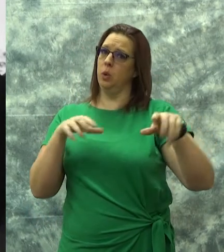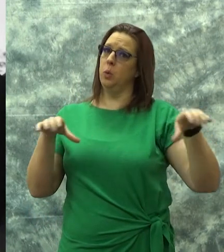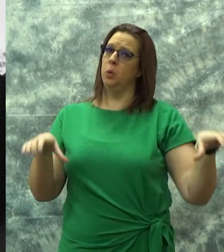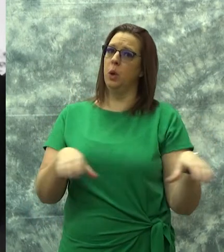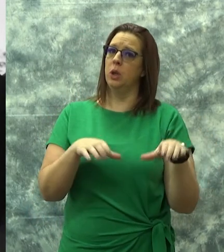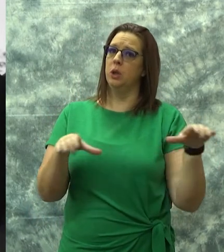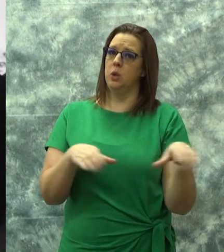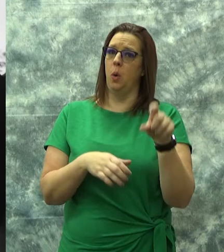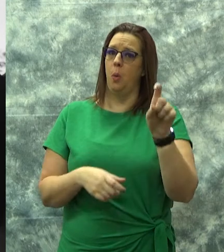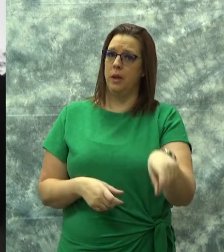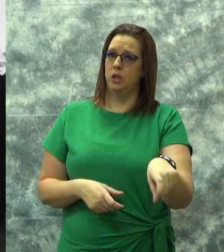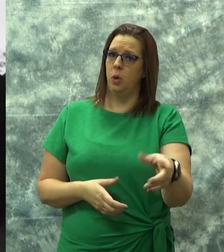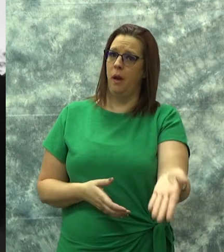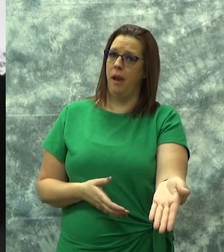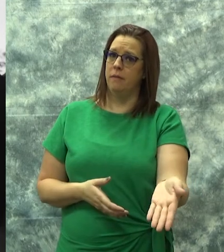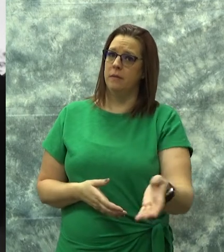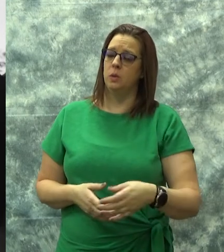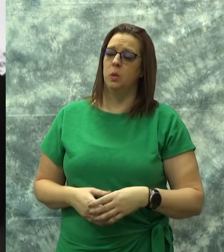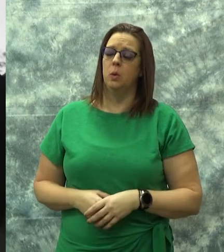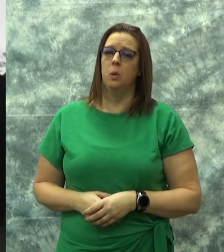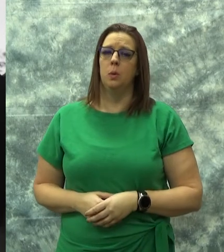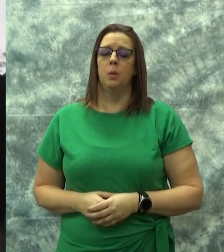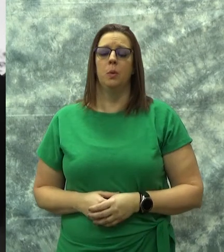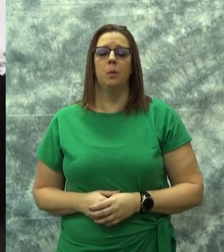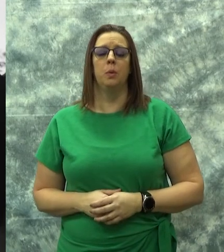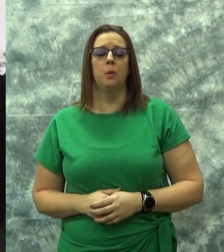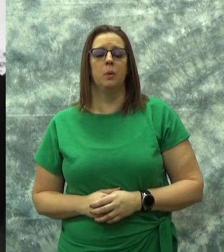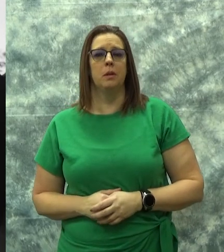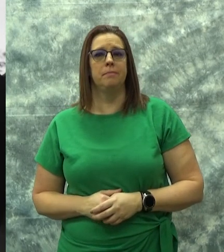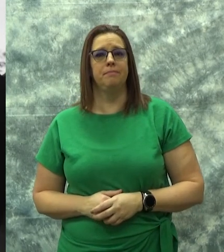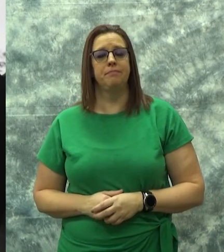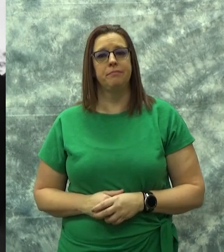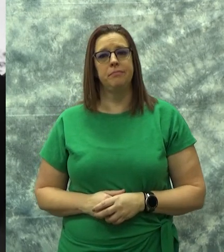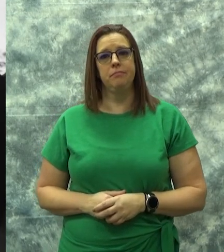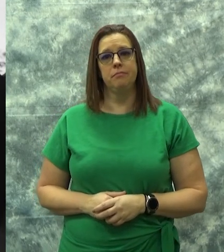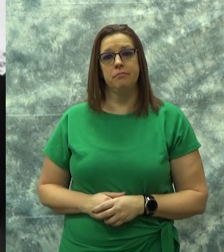high while you do what you have to do.